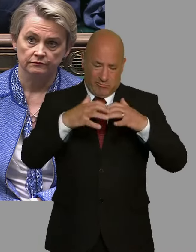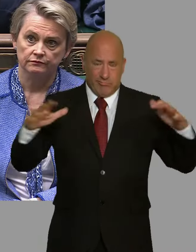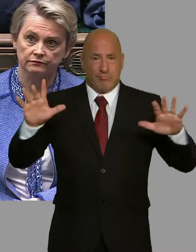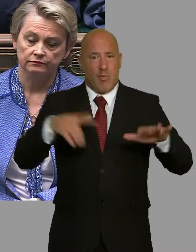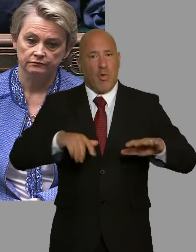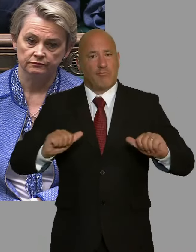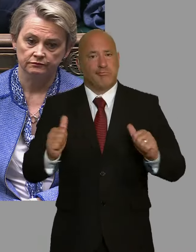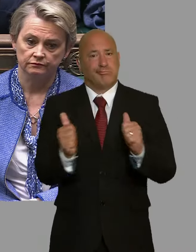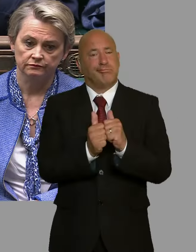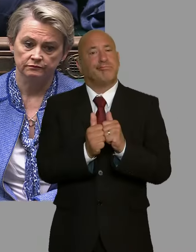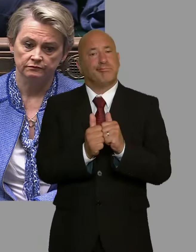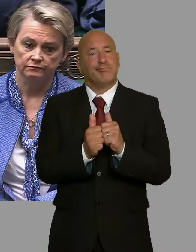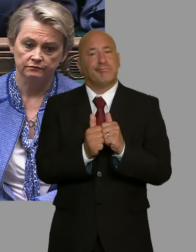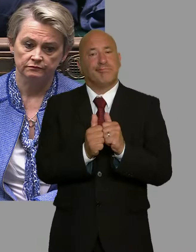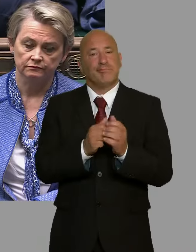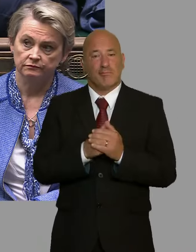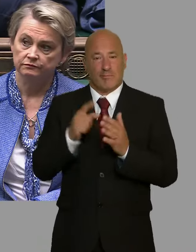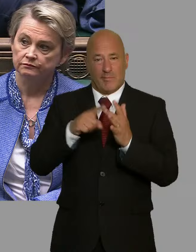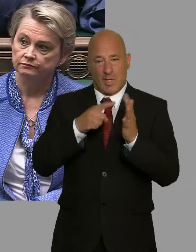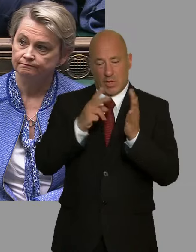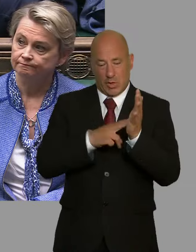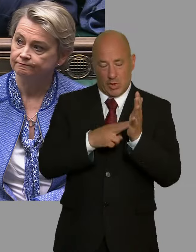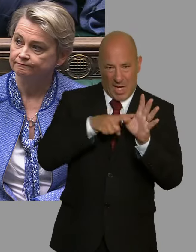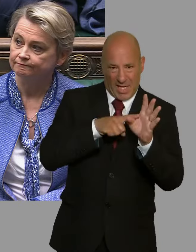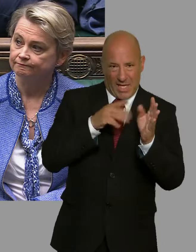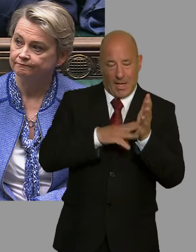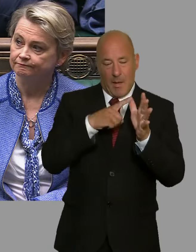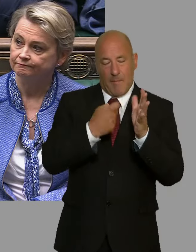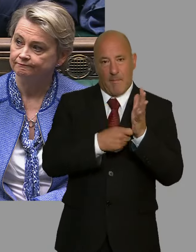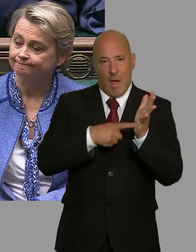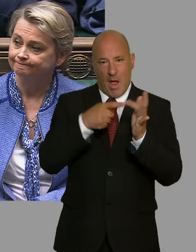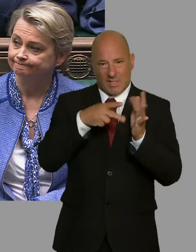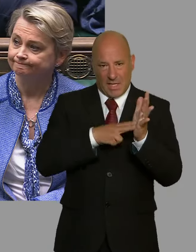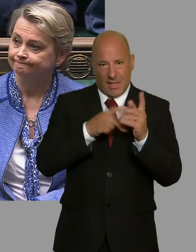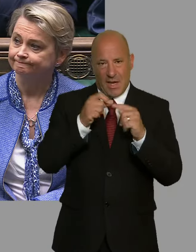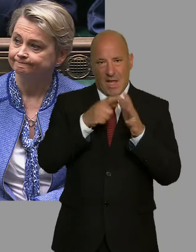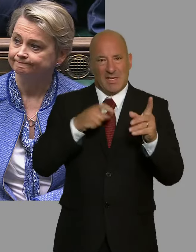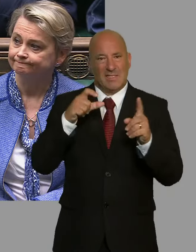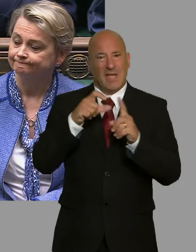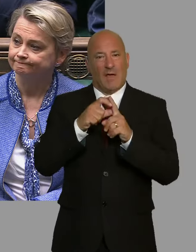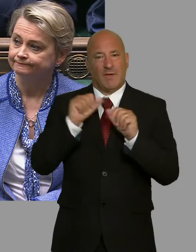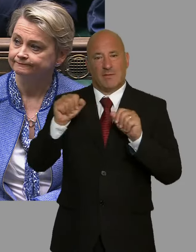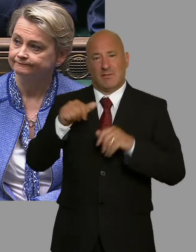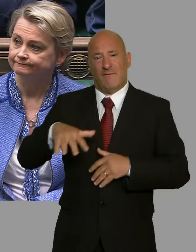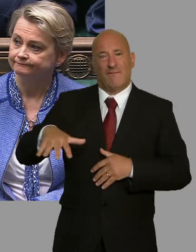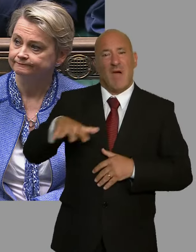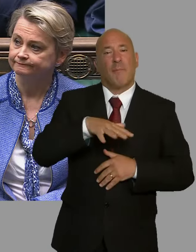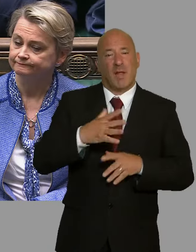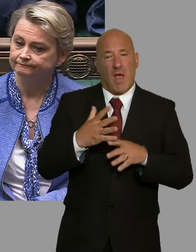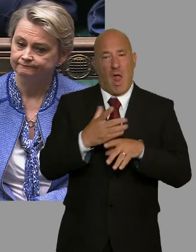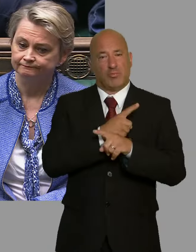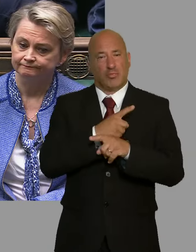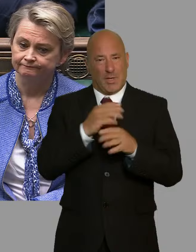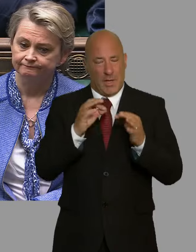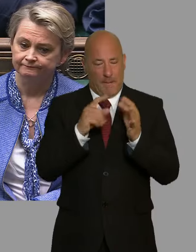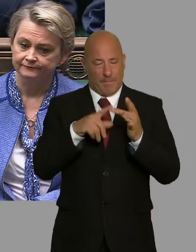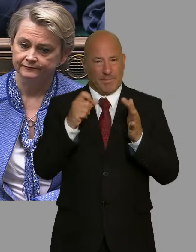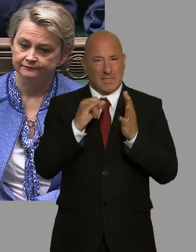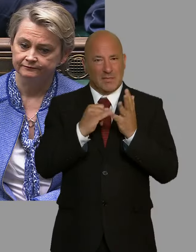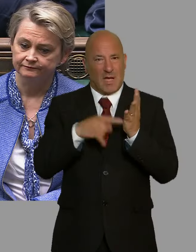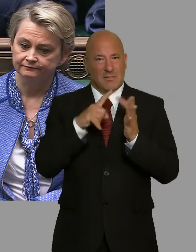also welcome to the gallery Cheryl Corbell, the mother of Olivia. I'm always humbled by